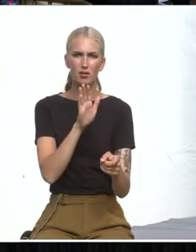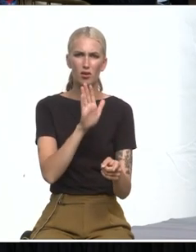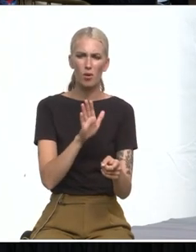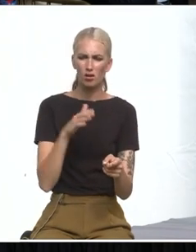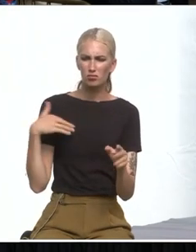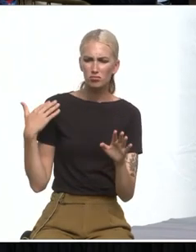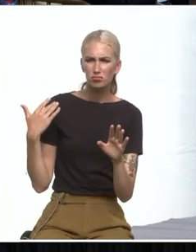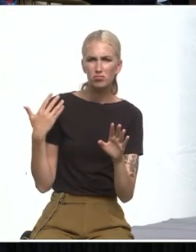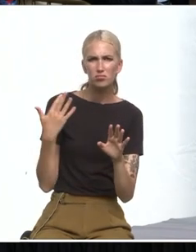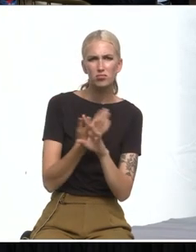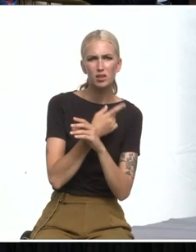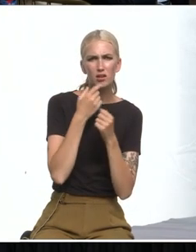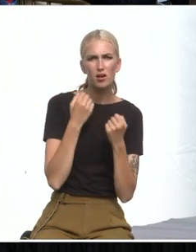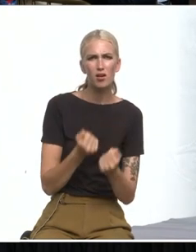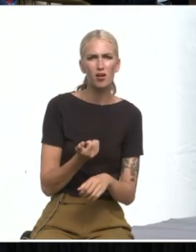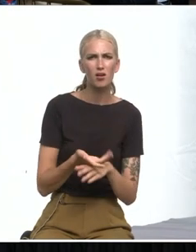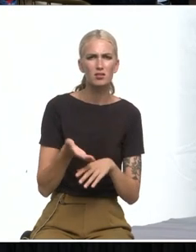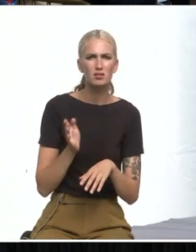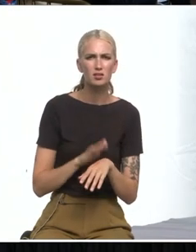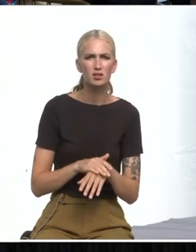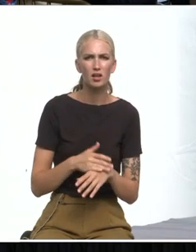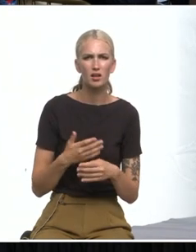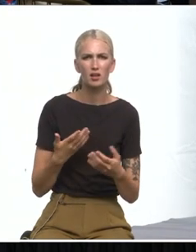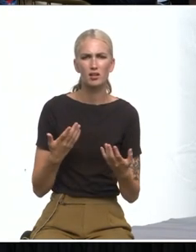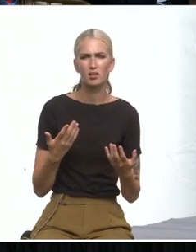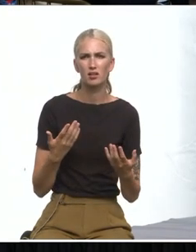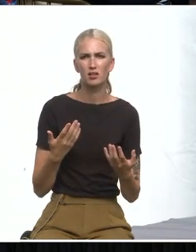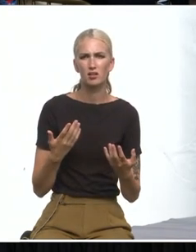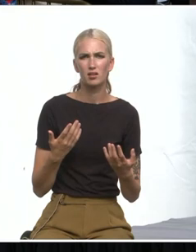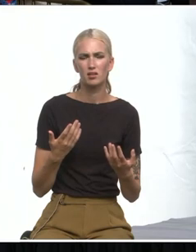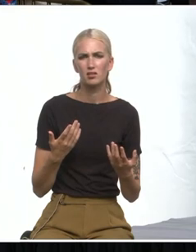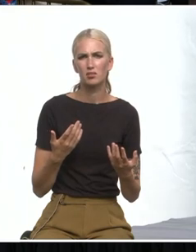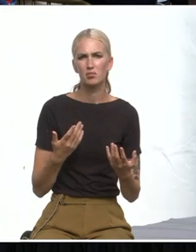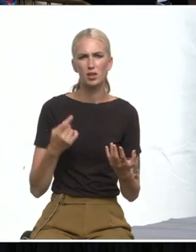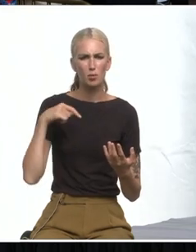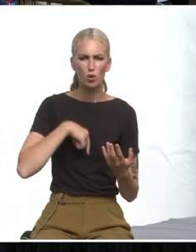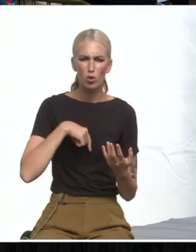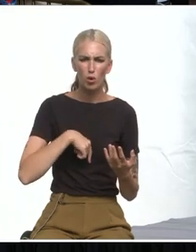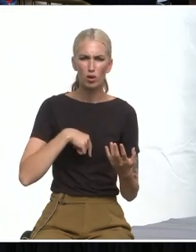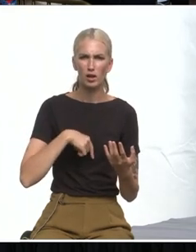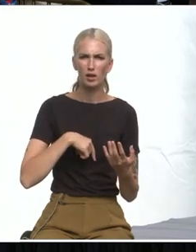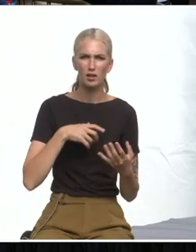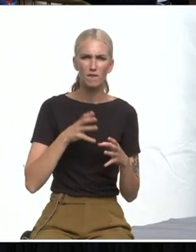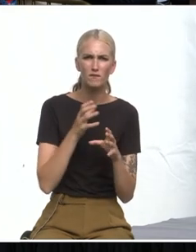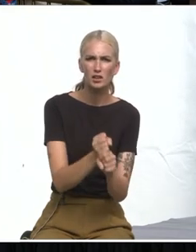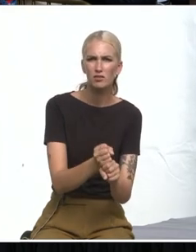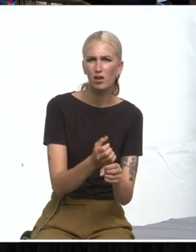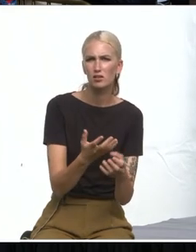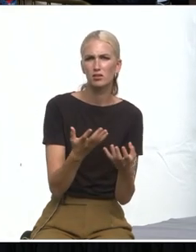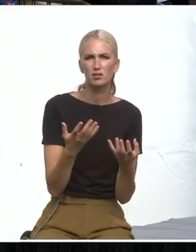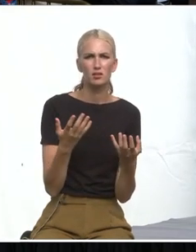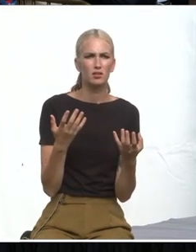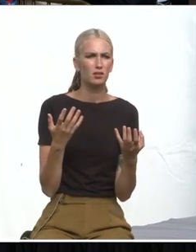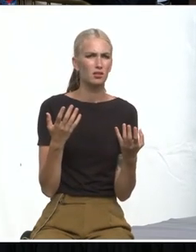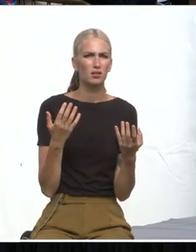hardships on the like violence, psychological abuse arena, and they need to